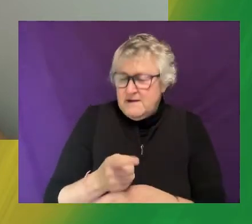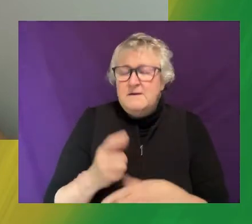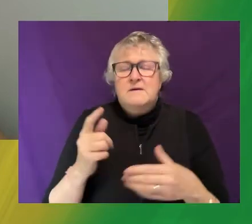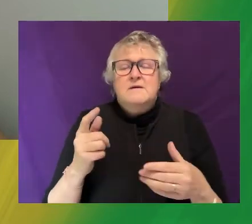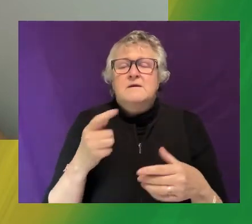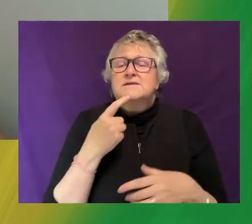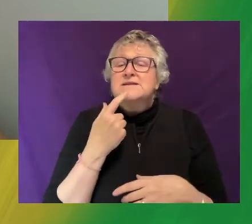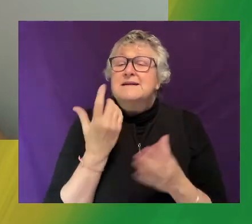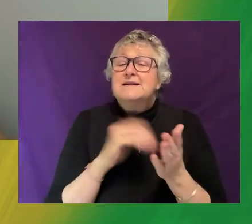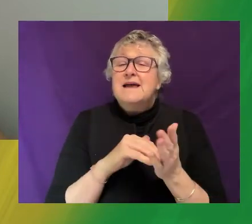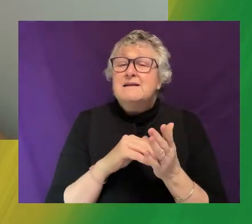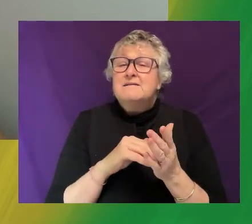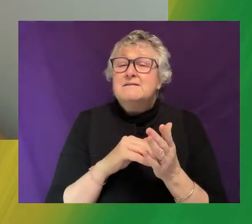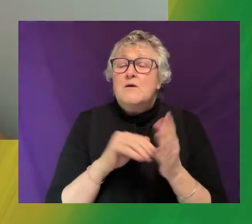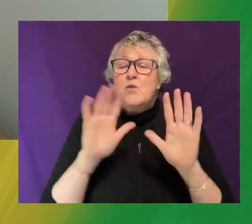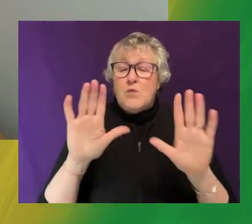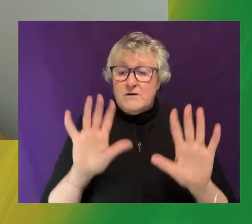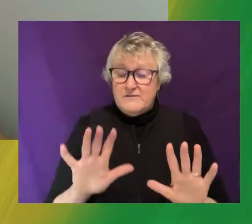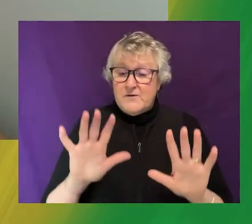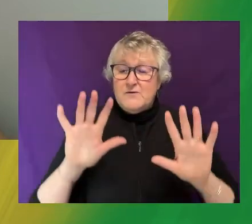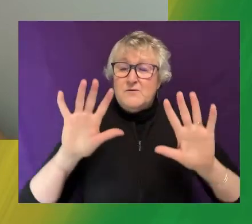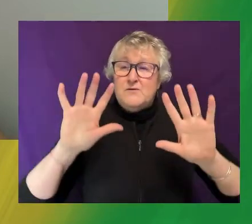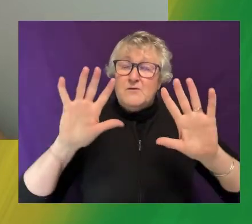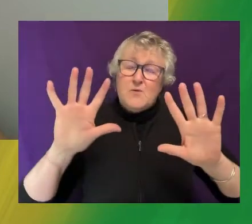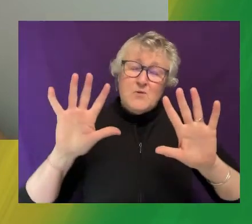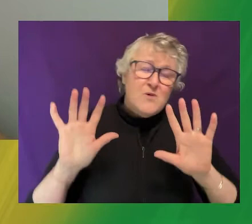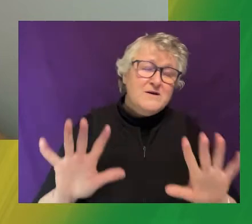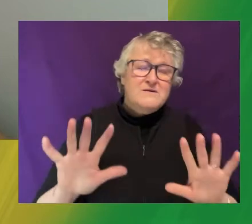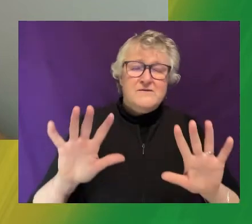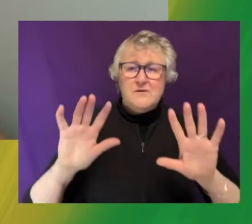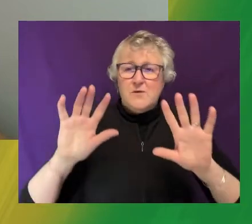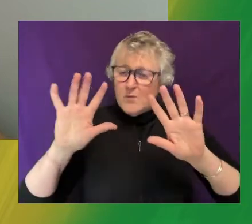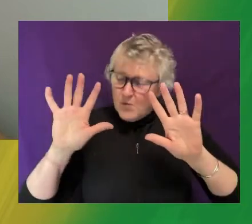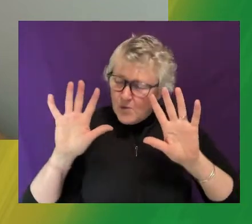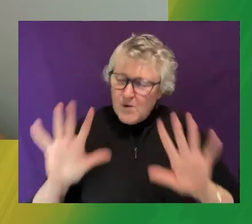Wonderful, wonderful, wonderful me.